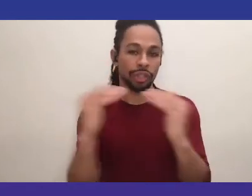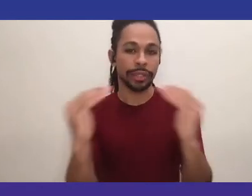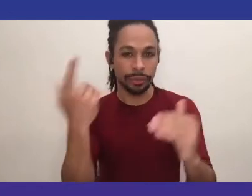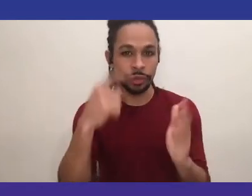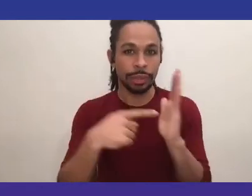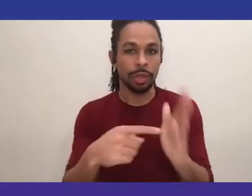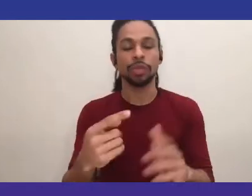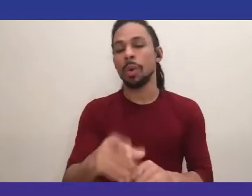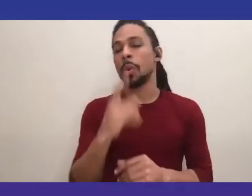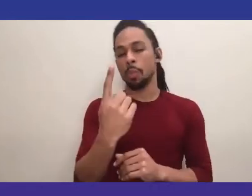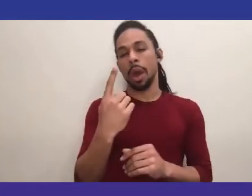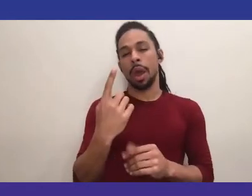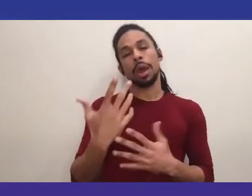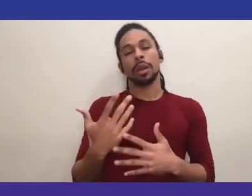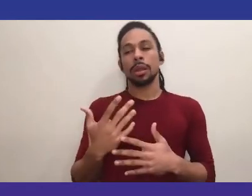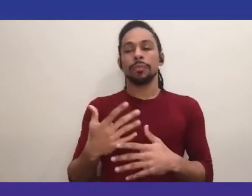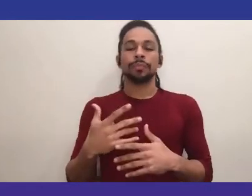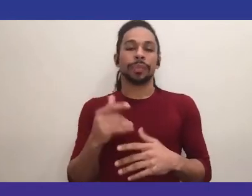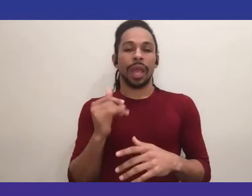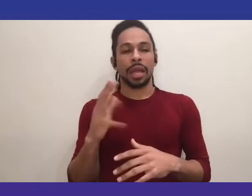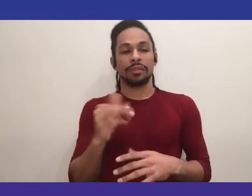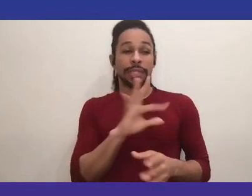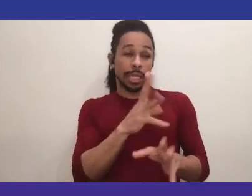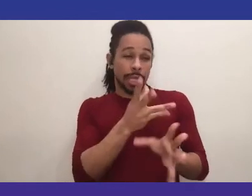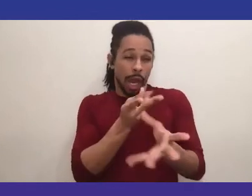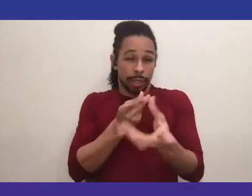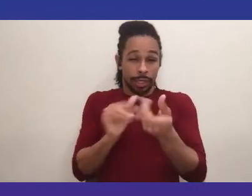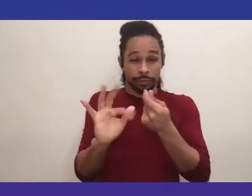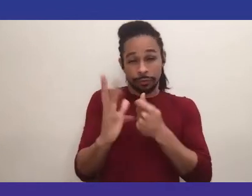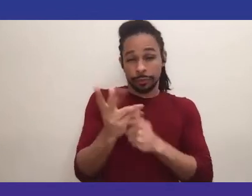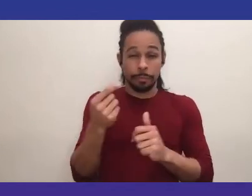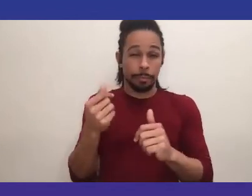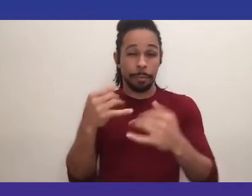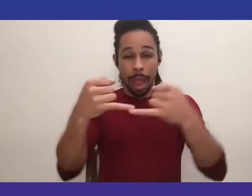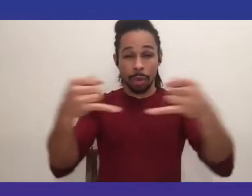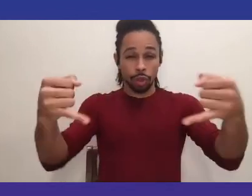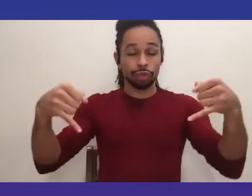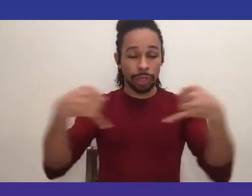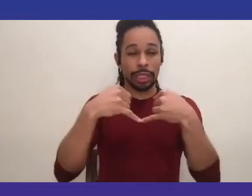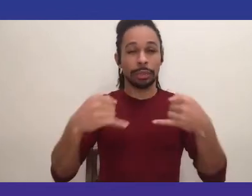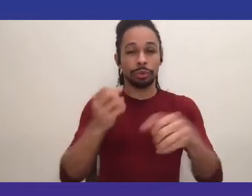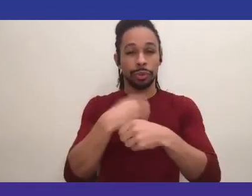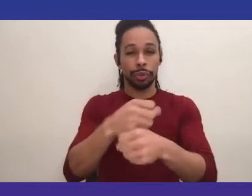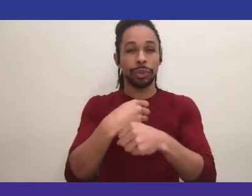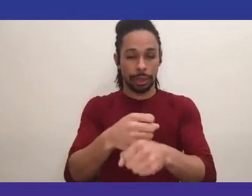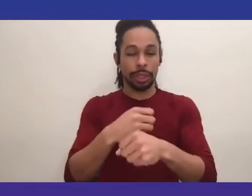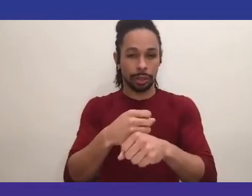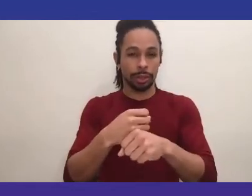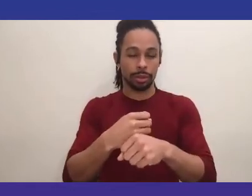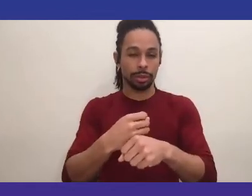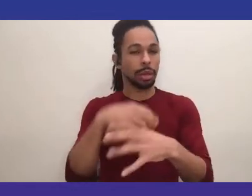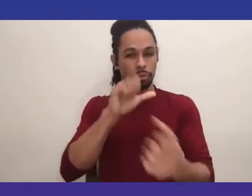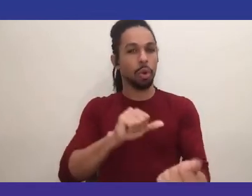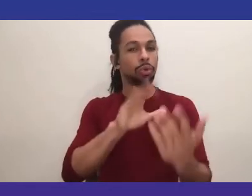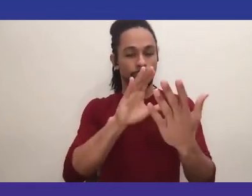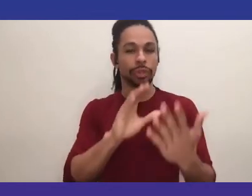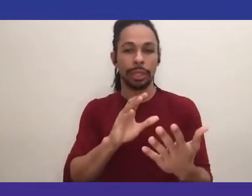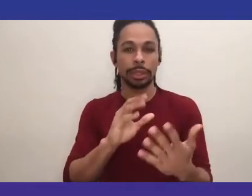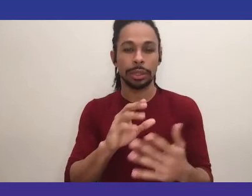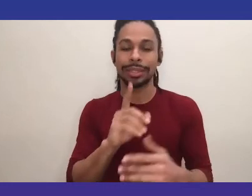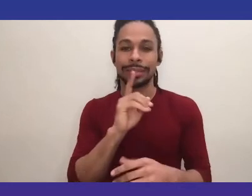seductive boundary producing mechanisms in so many places is